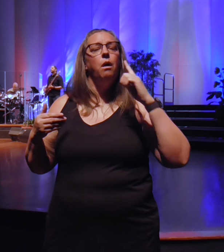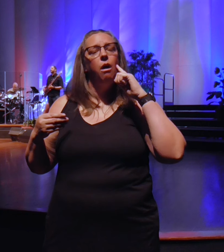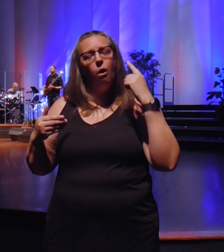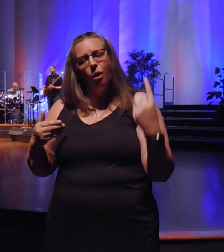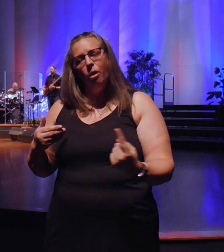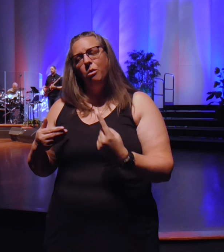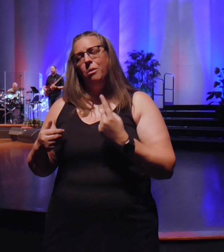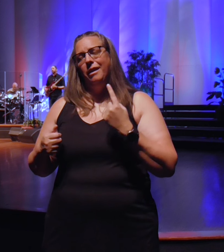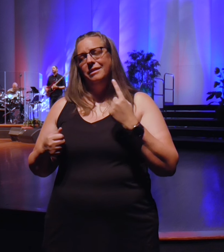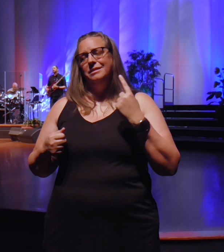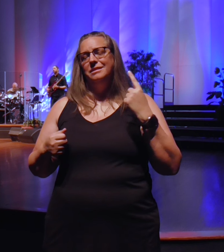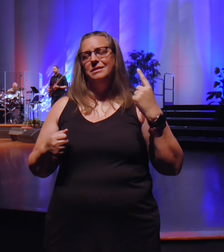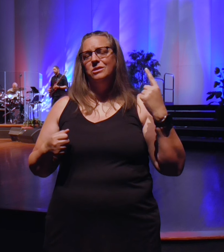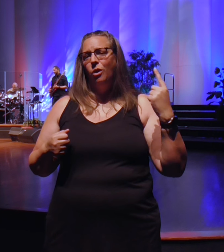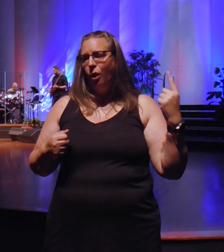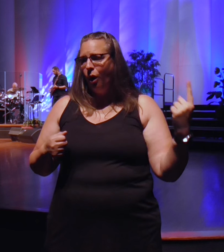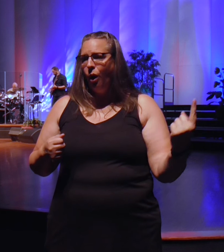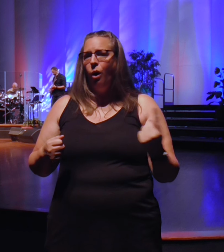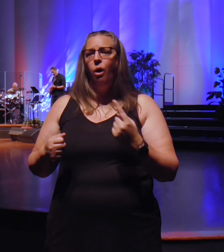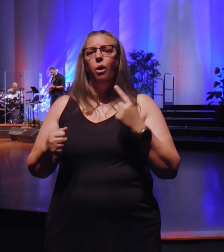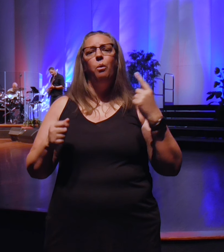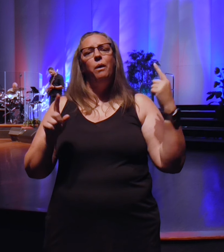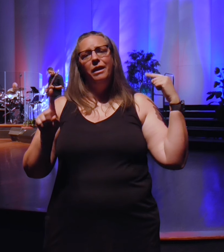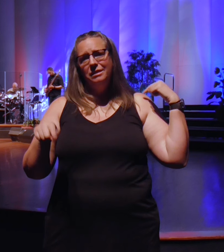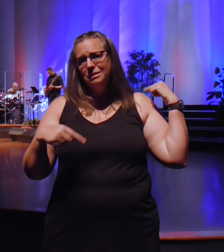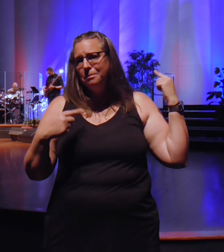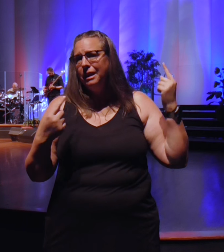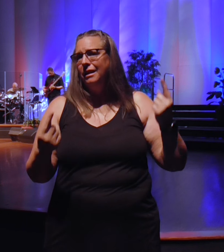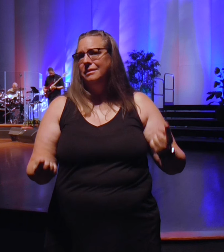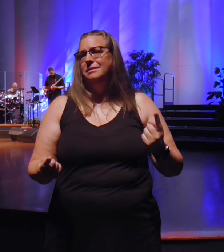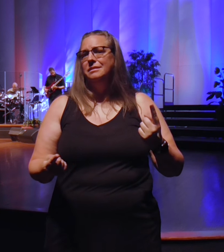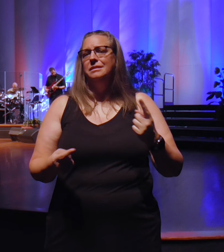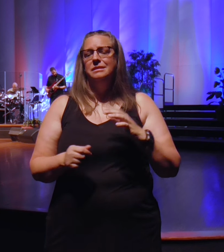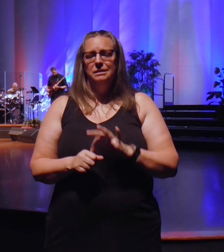it's always been you,